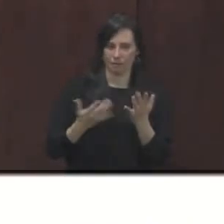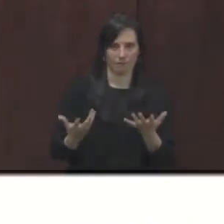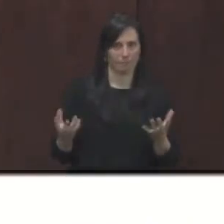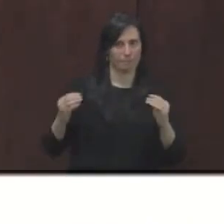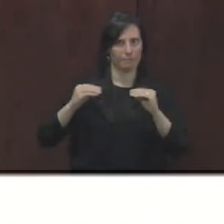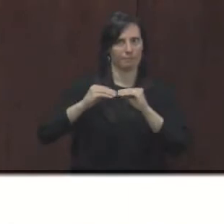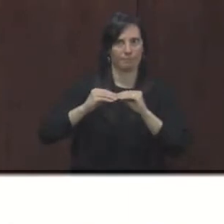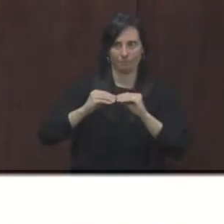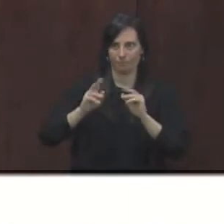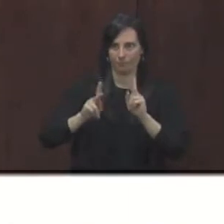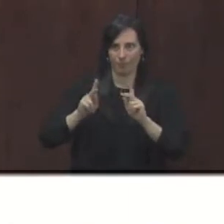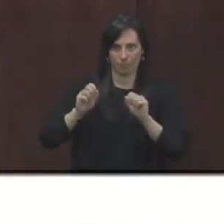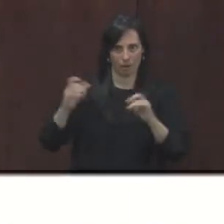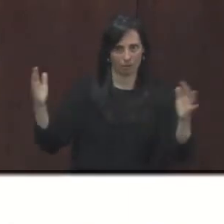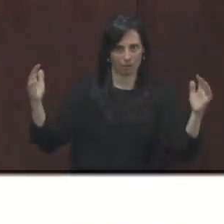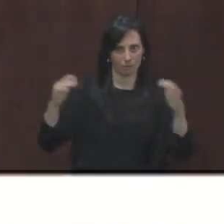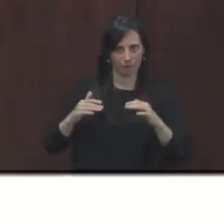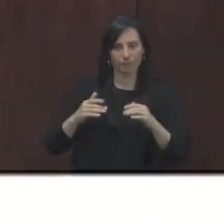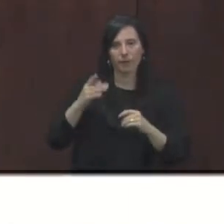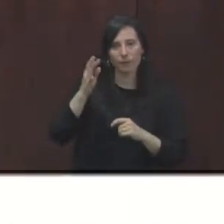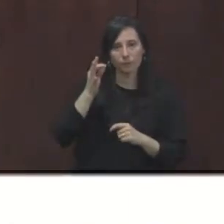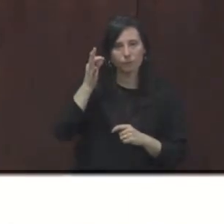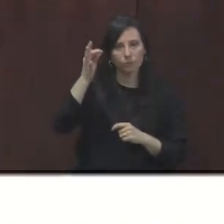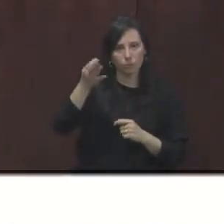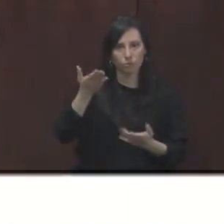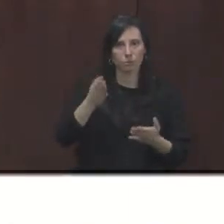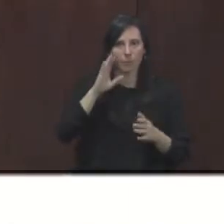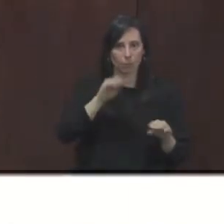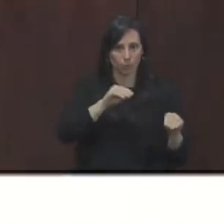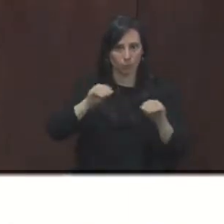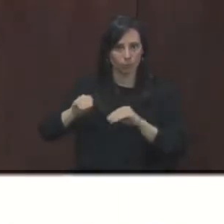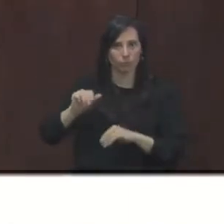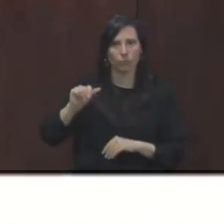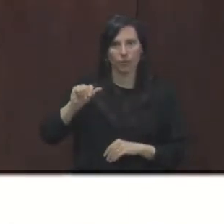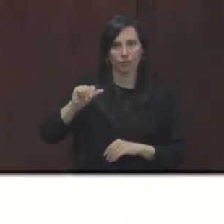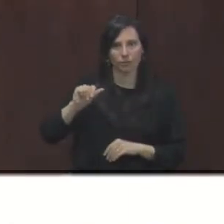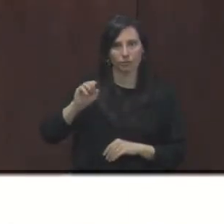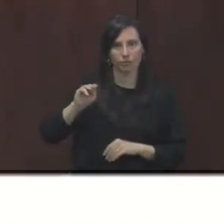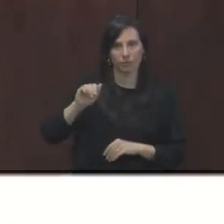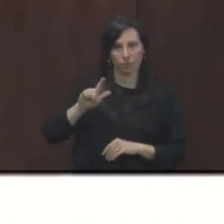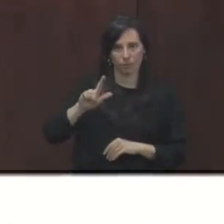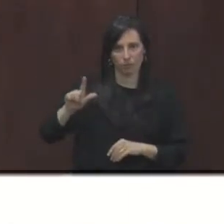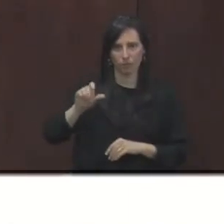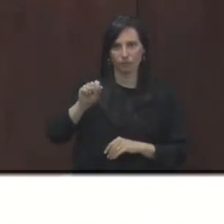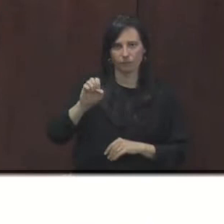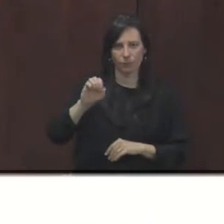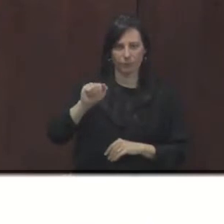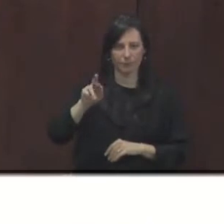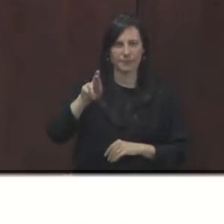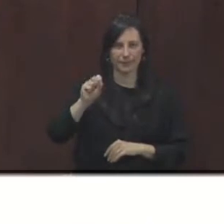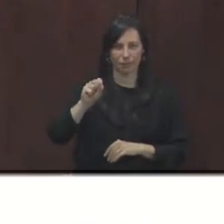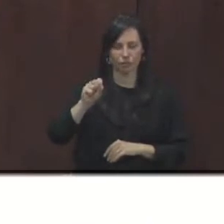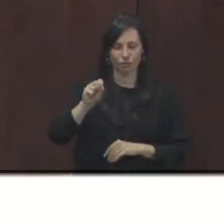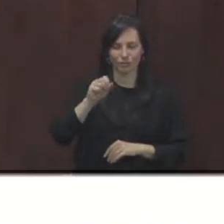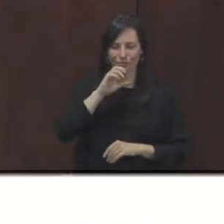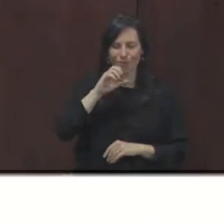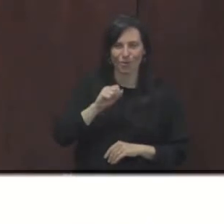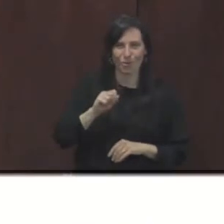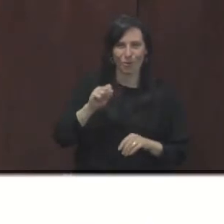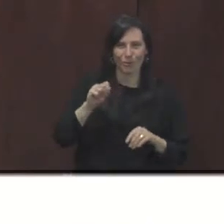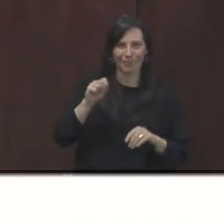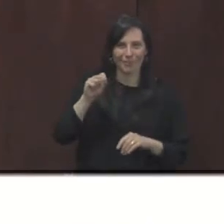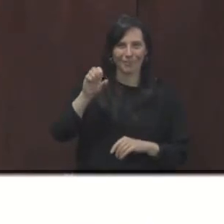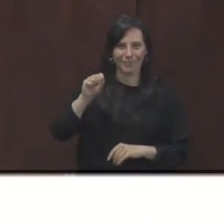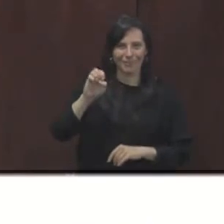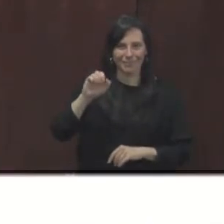also planning for a future relocation to the old Sears building at the Asheville Mall to establish a permanent mass vax operations site for the